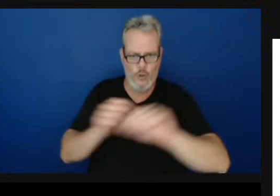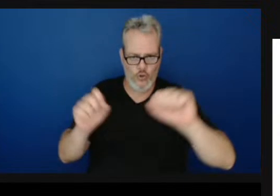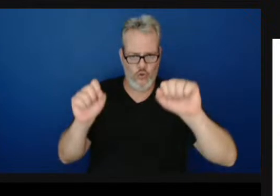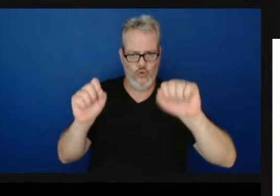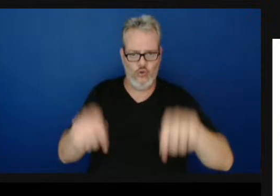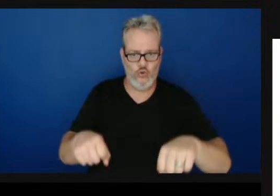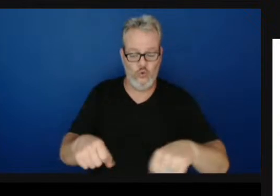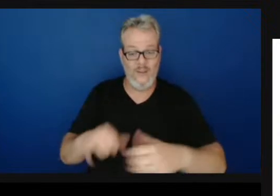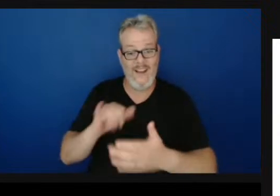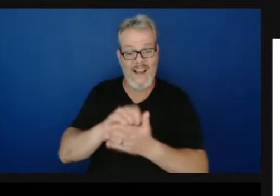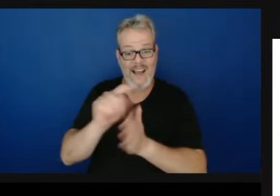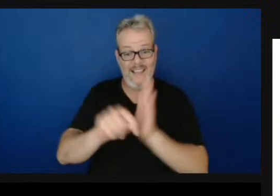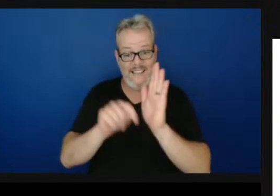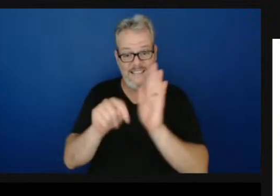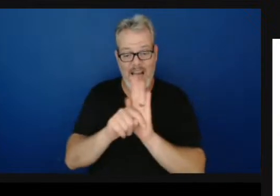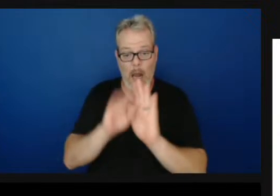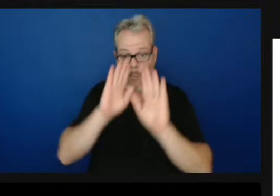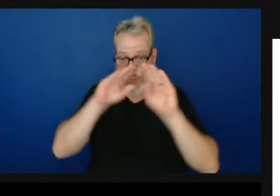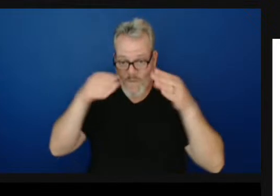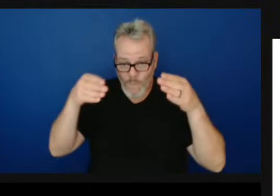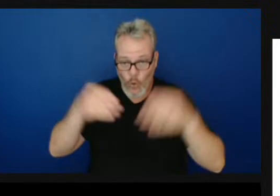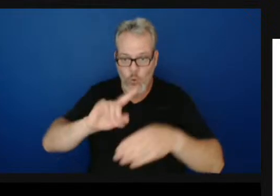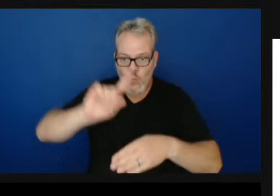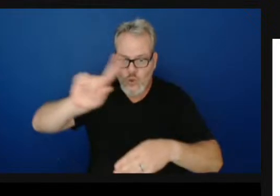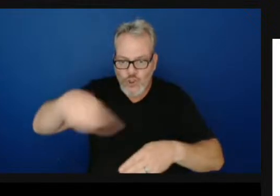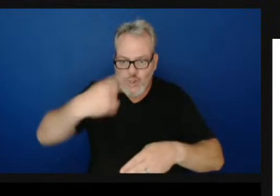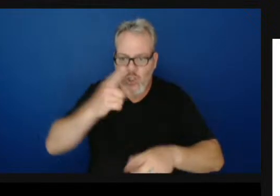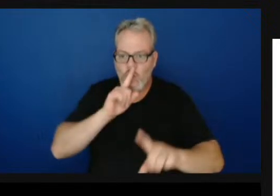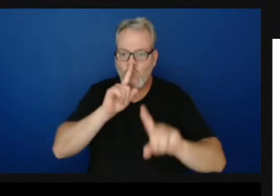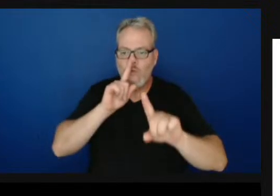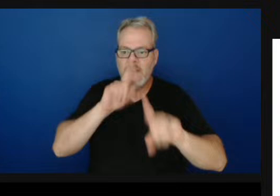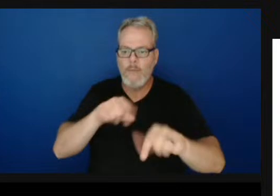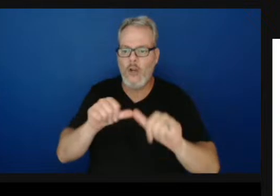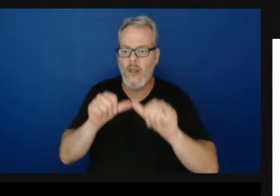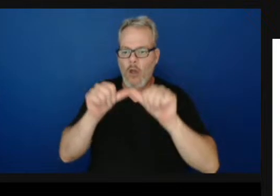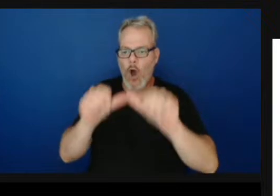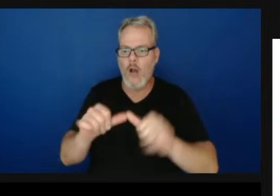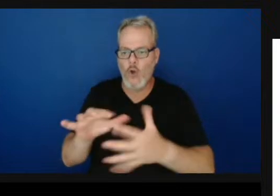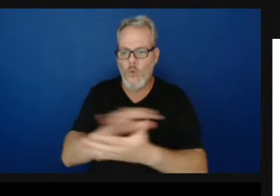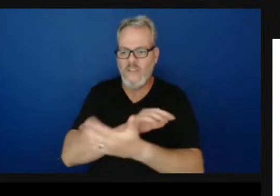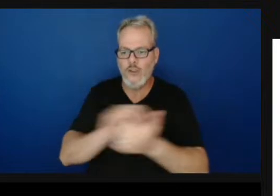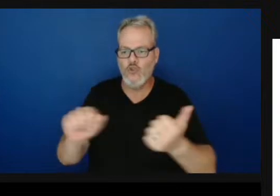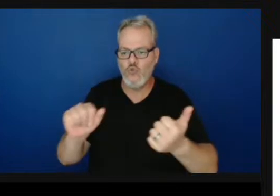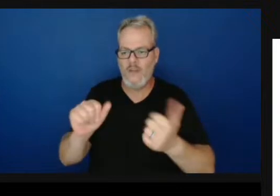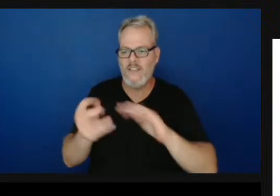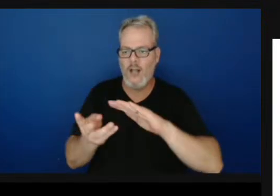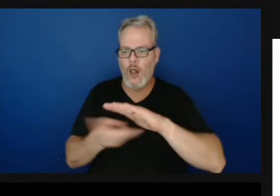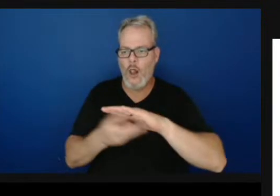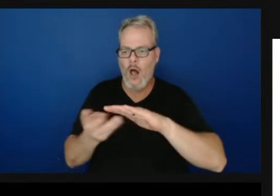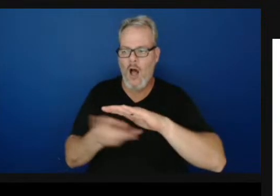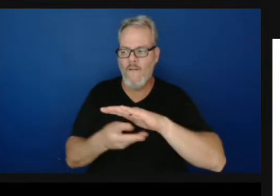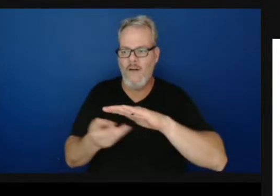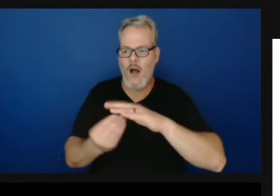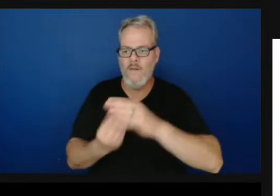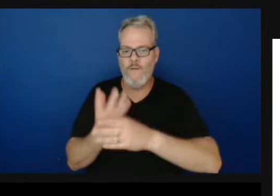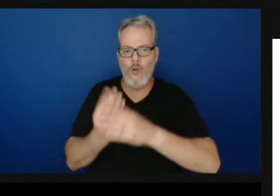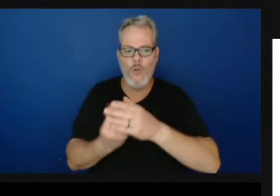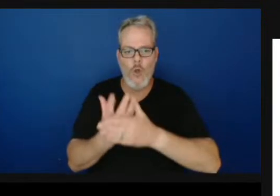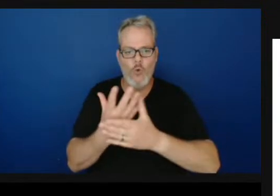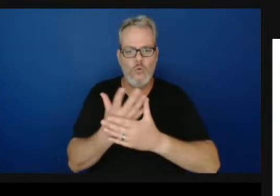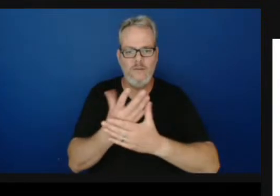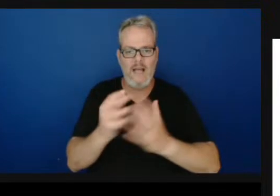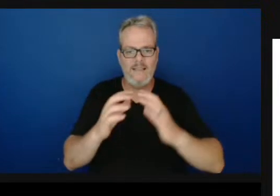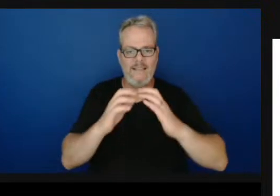At the time, our focus was solely on responding to the ongoing destructive lava flows and summit collapse at Kilauea.